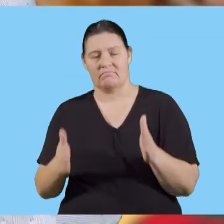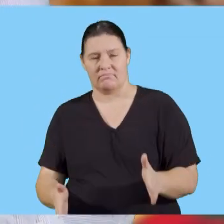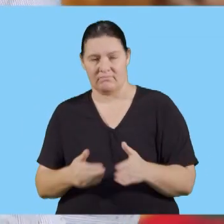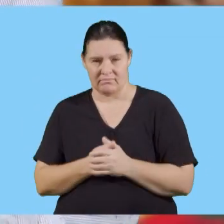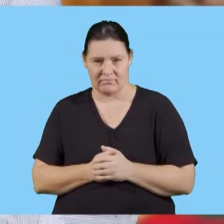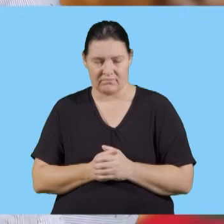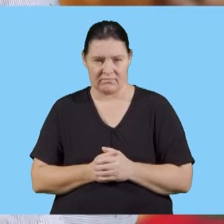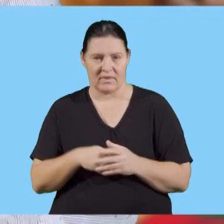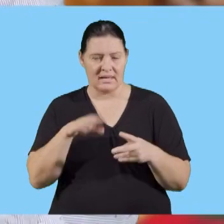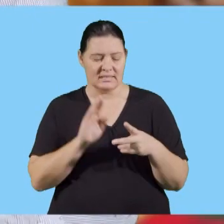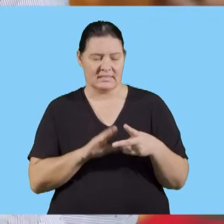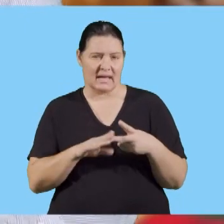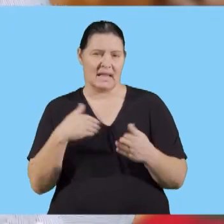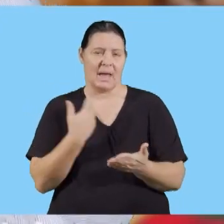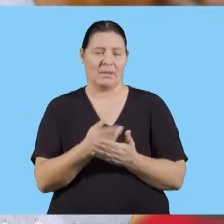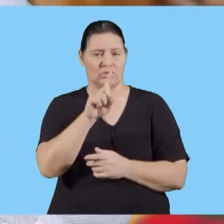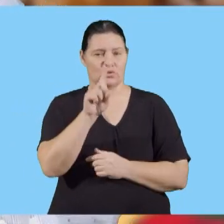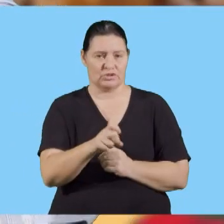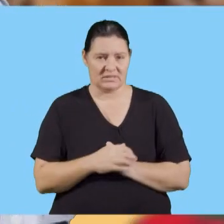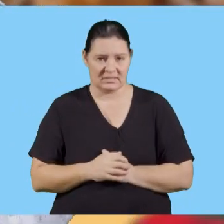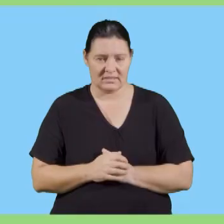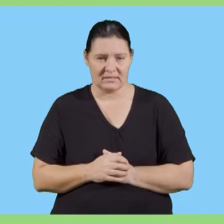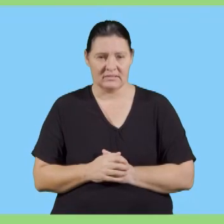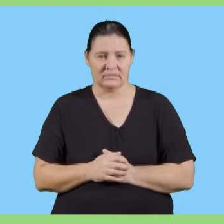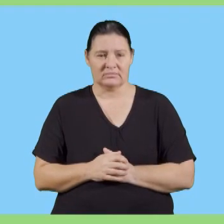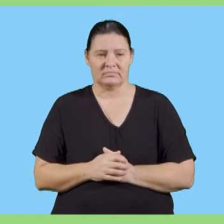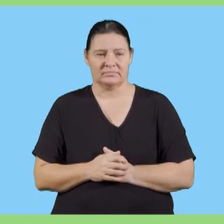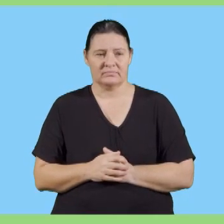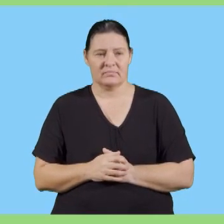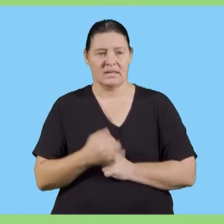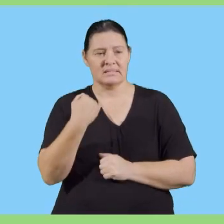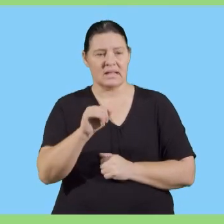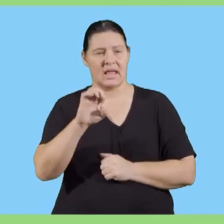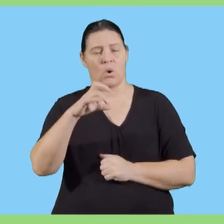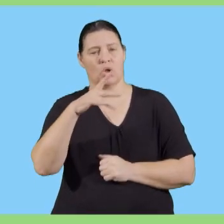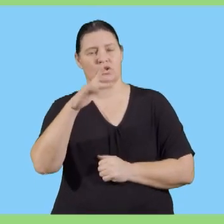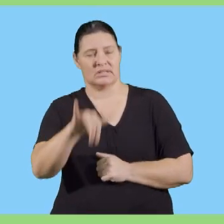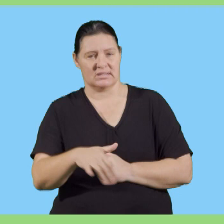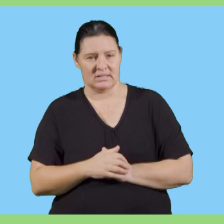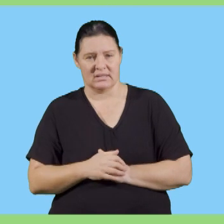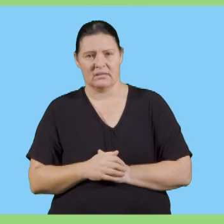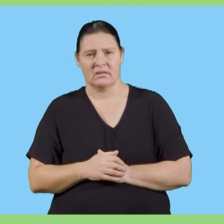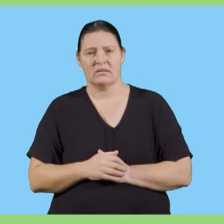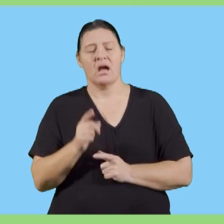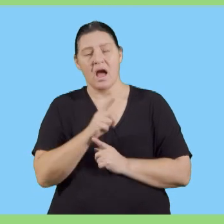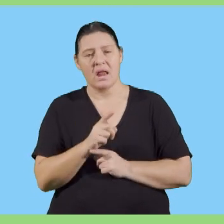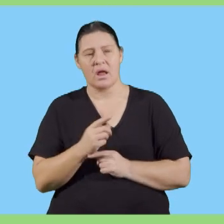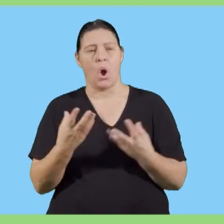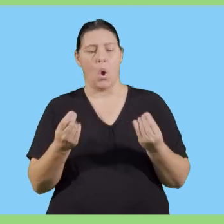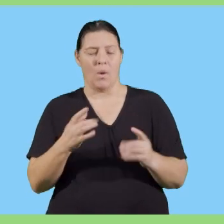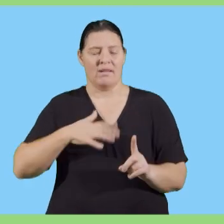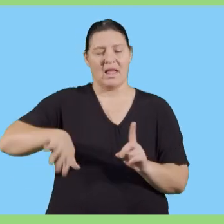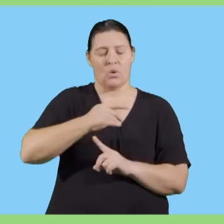to our second application question, and it's still on ecology. In a certain wetland